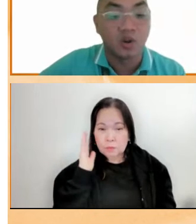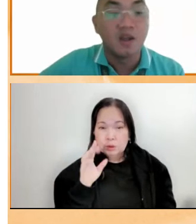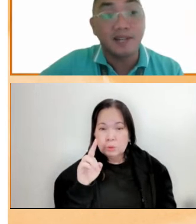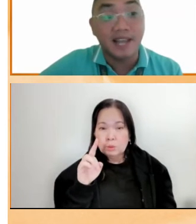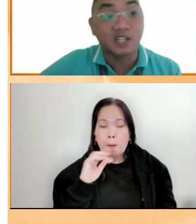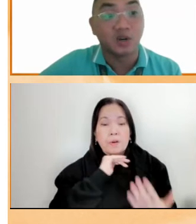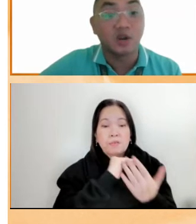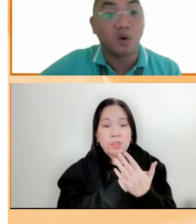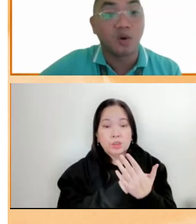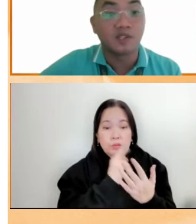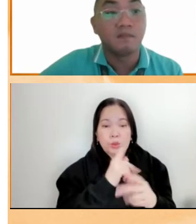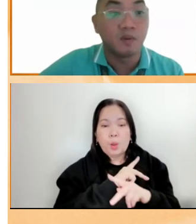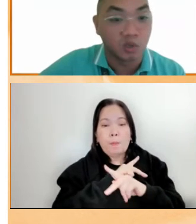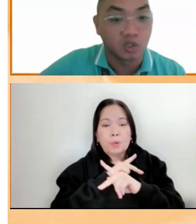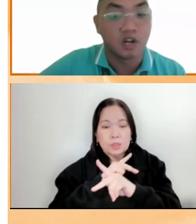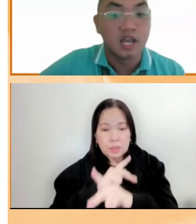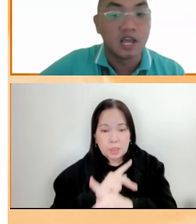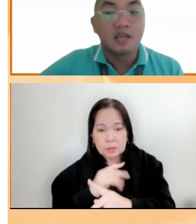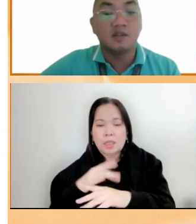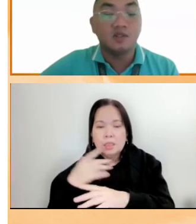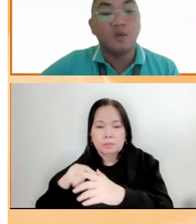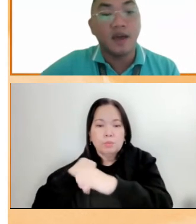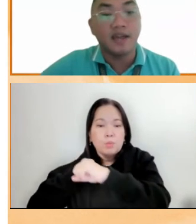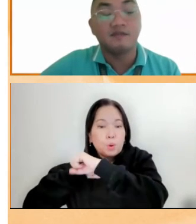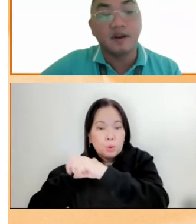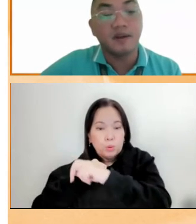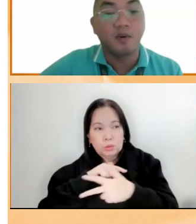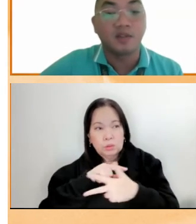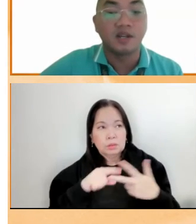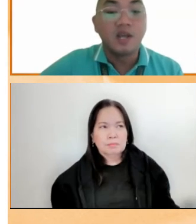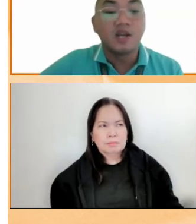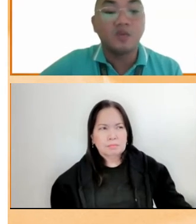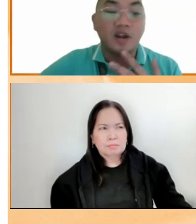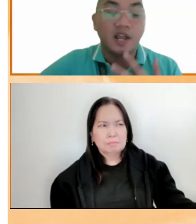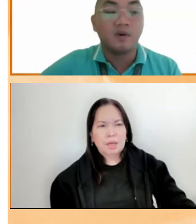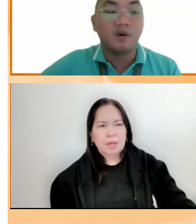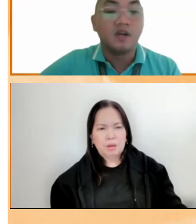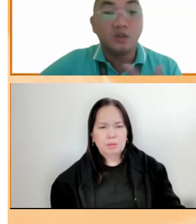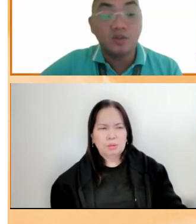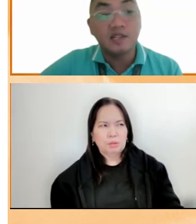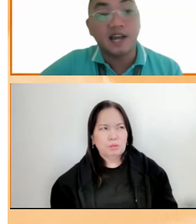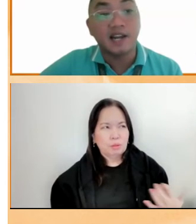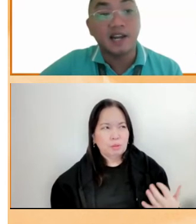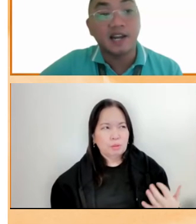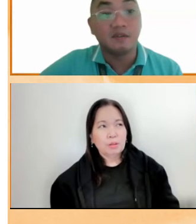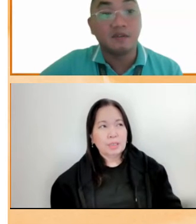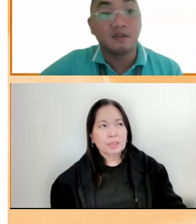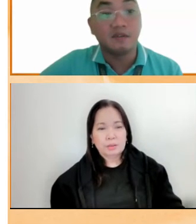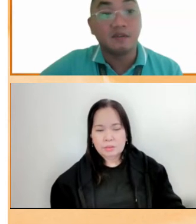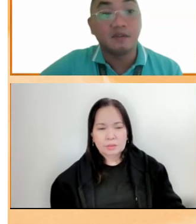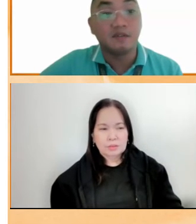prevention, protection, and of course, promotion. That is also why it's very important that we are able to do these kinds